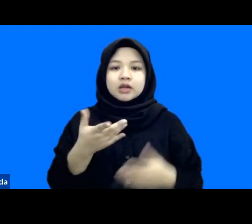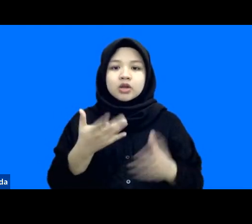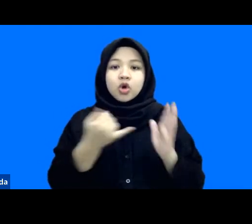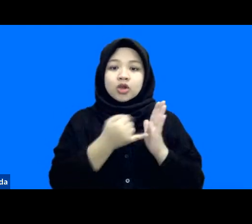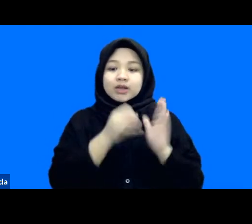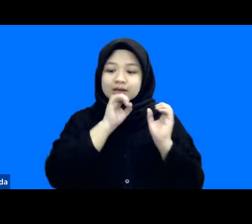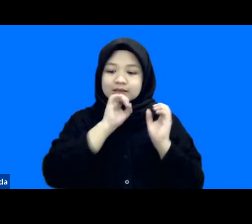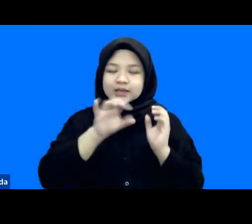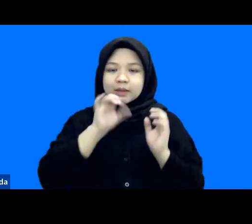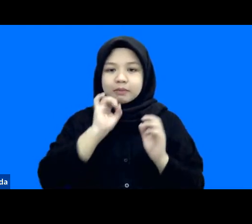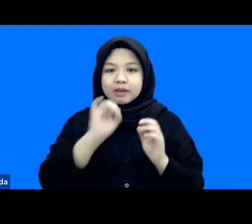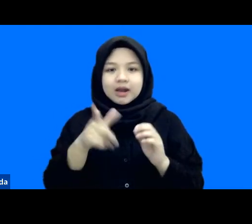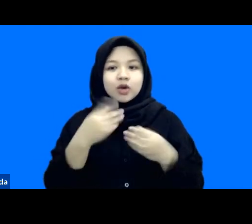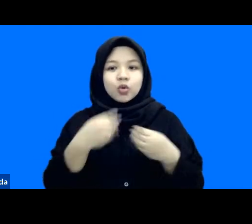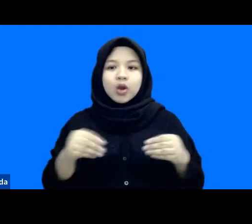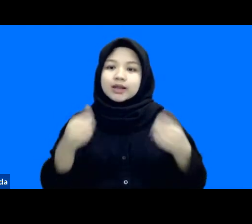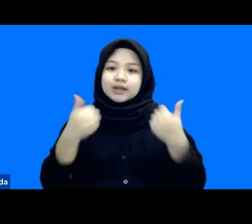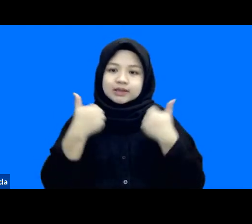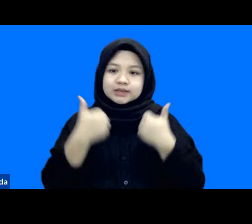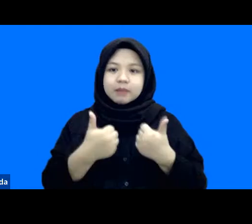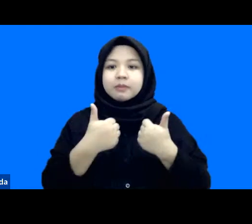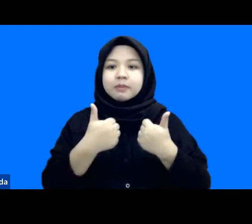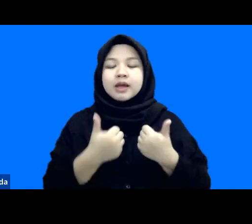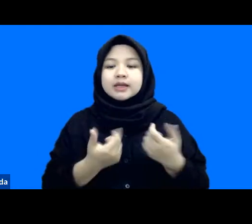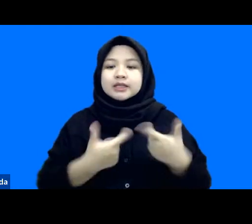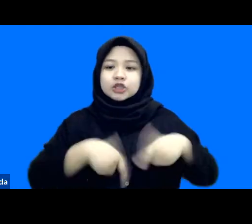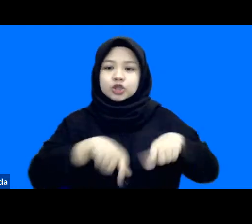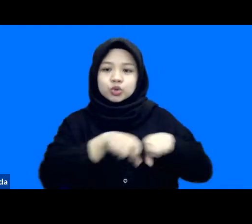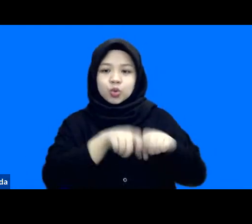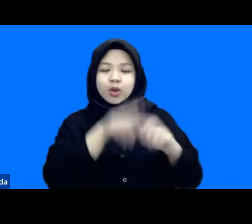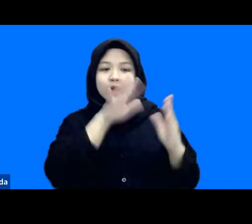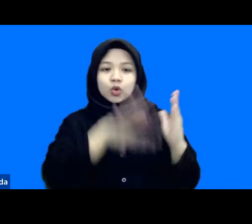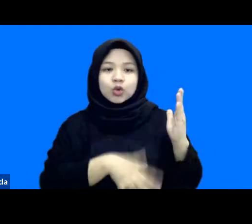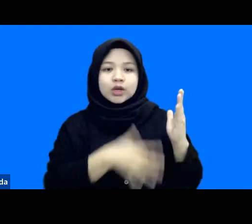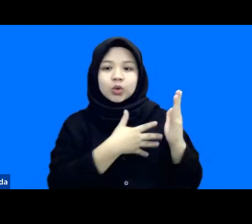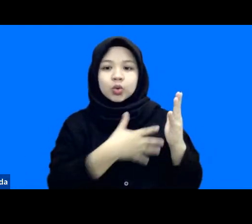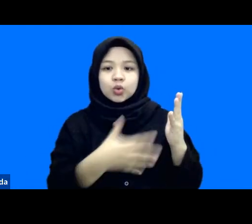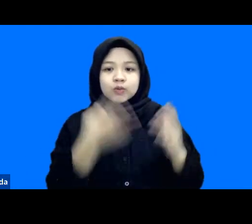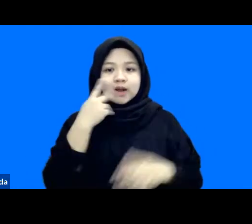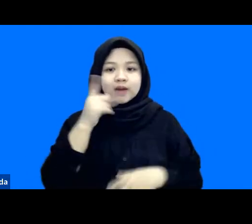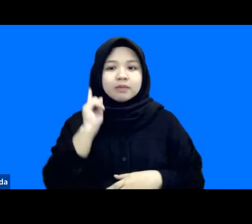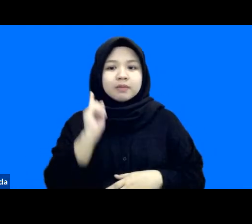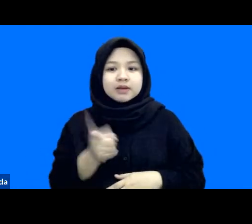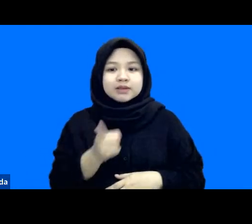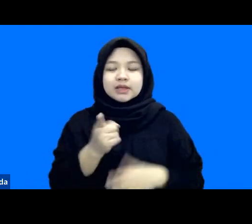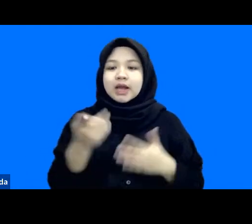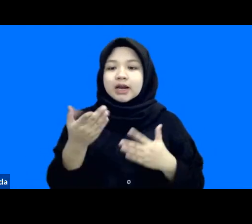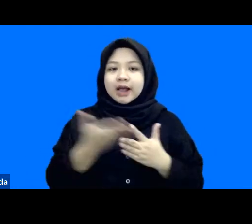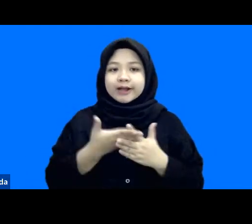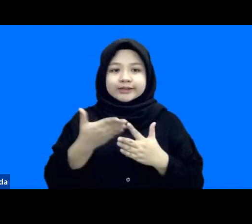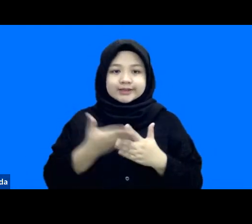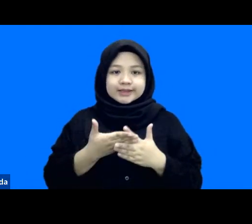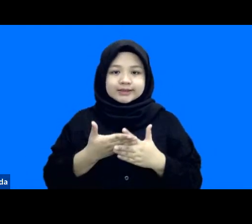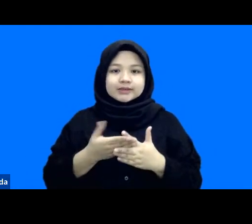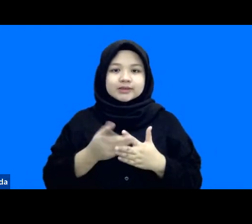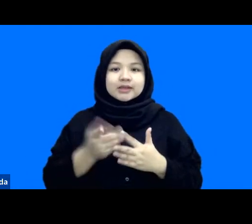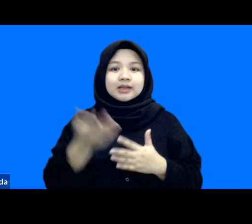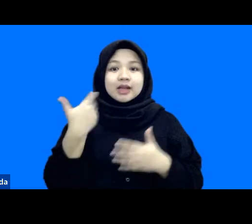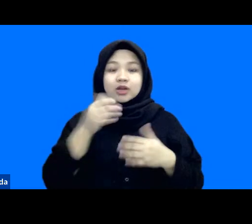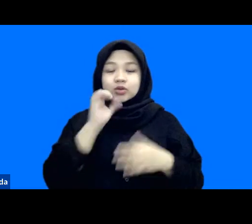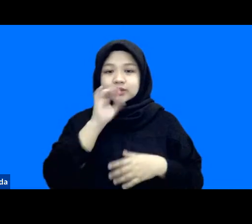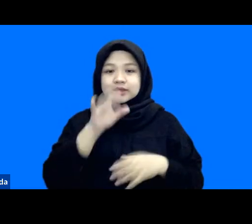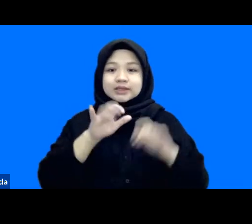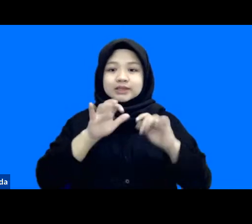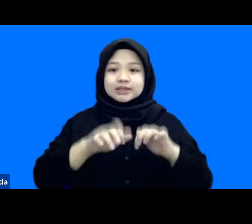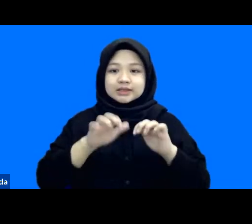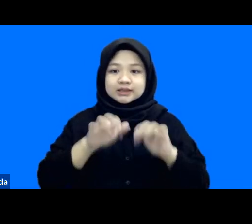the curriculum, ensuring safe access. There's been a lot of points raised in the chat and also in these discussions in terms of